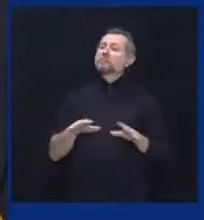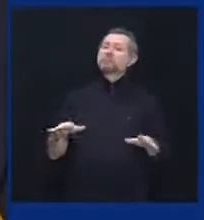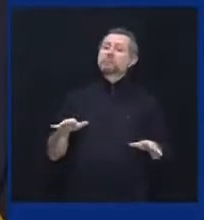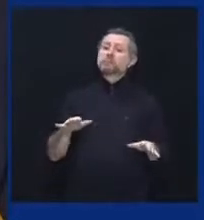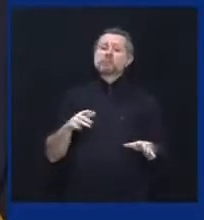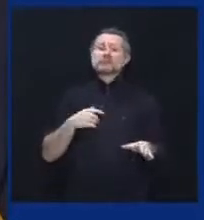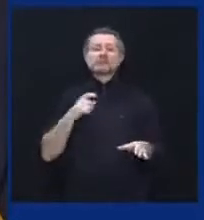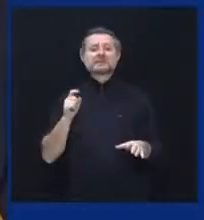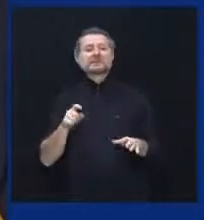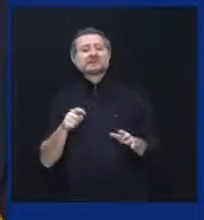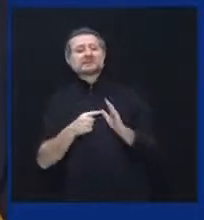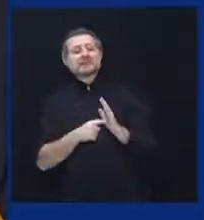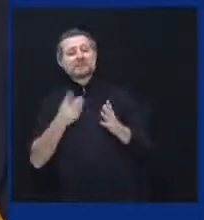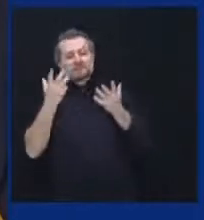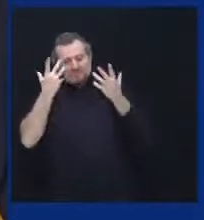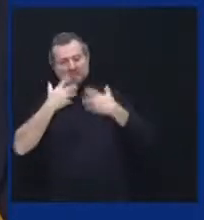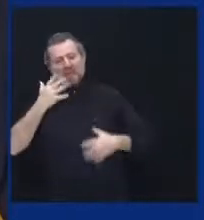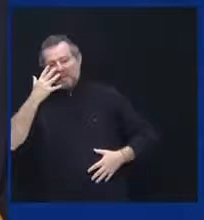symptomatic,